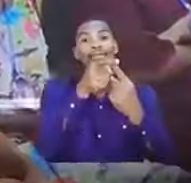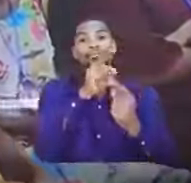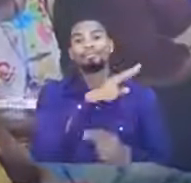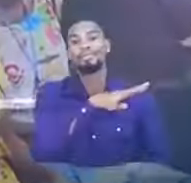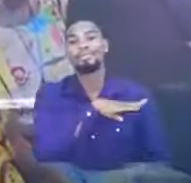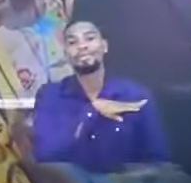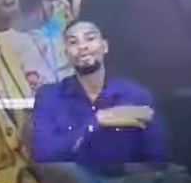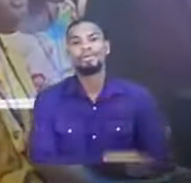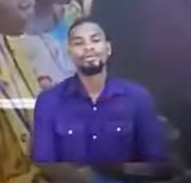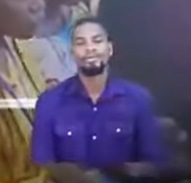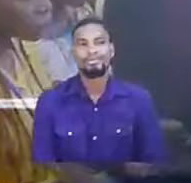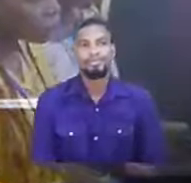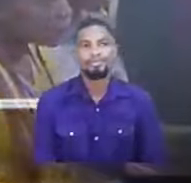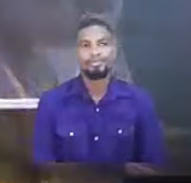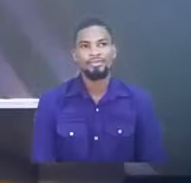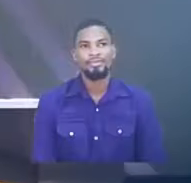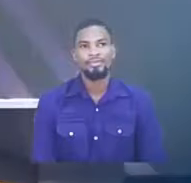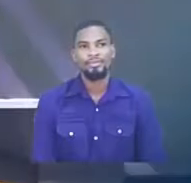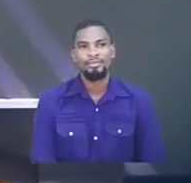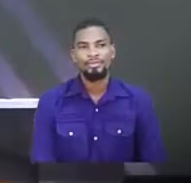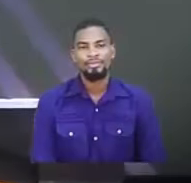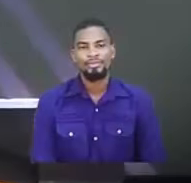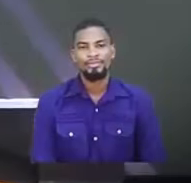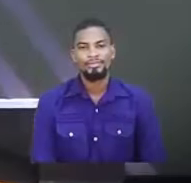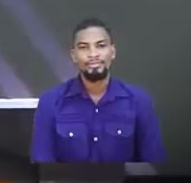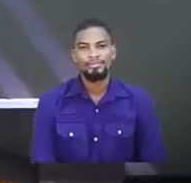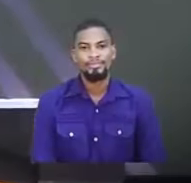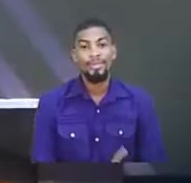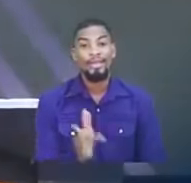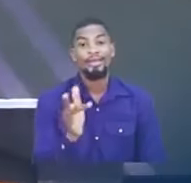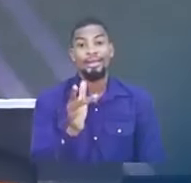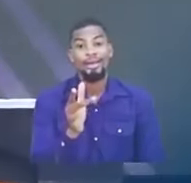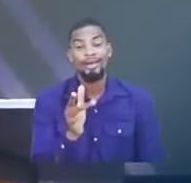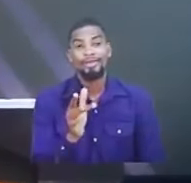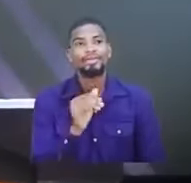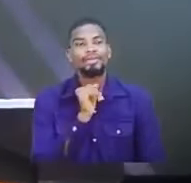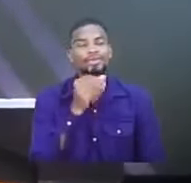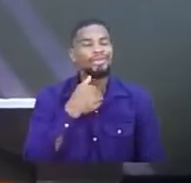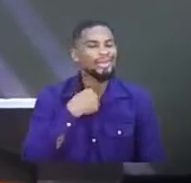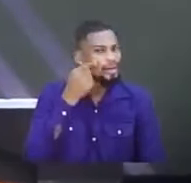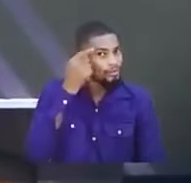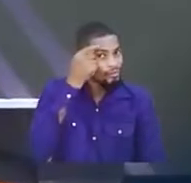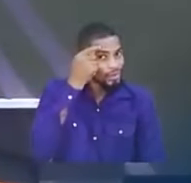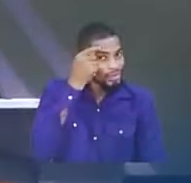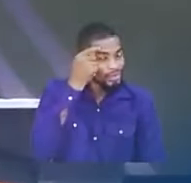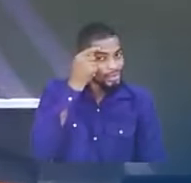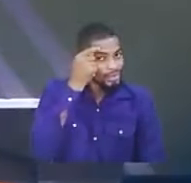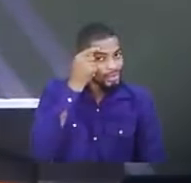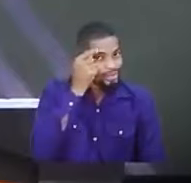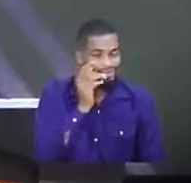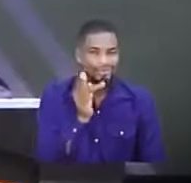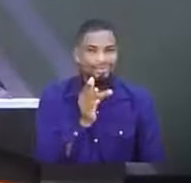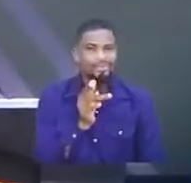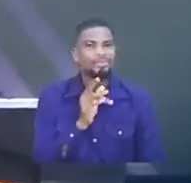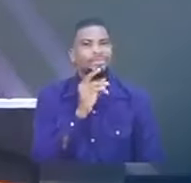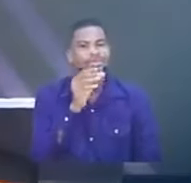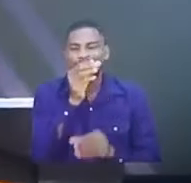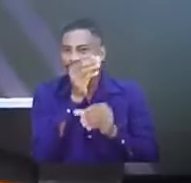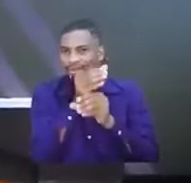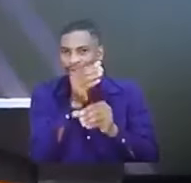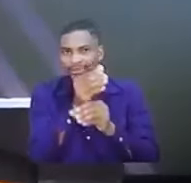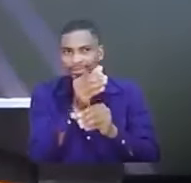Let me take the first one. Lust is senseless and careless. Love subordinates feelings to